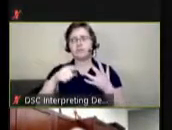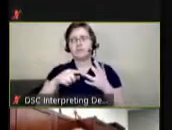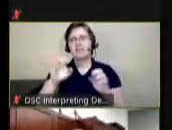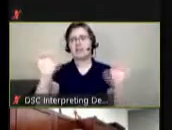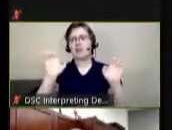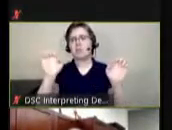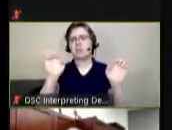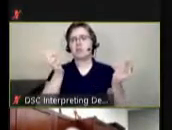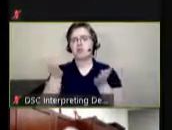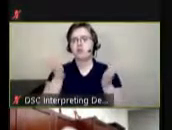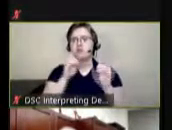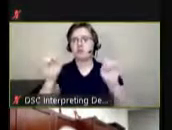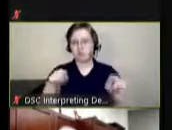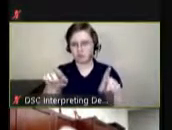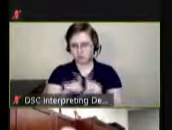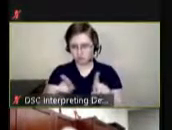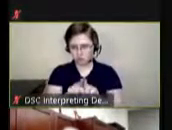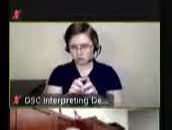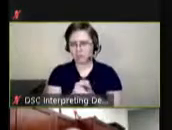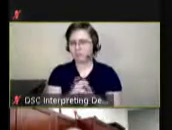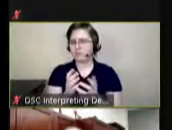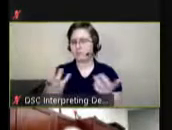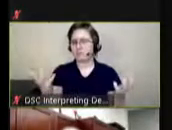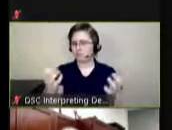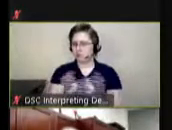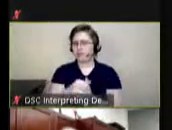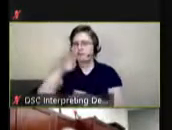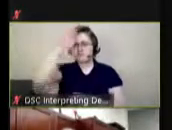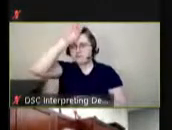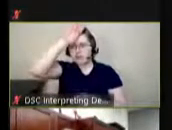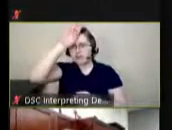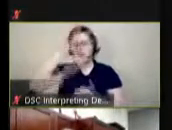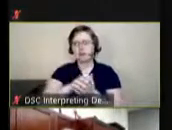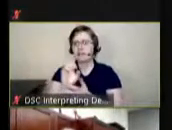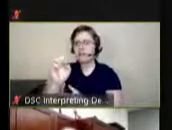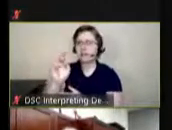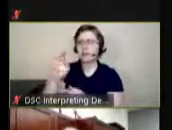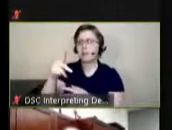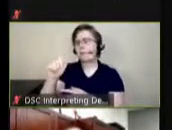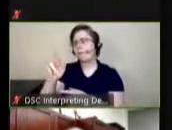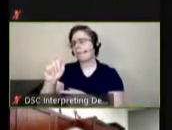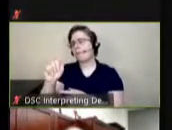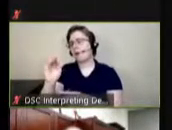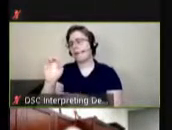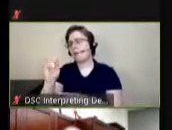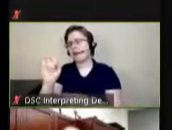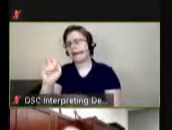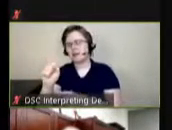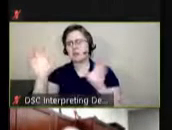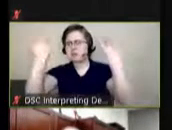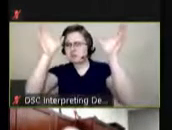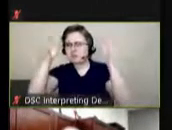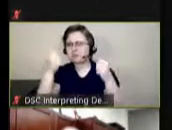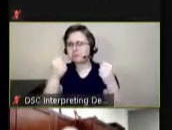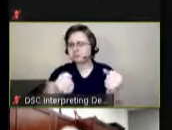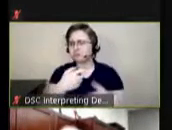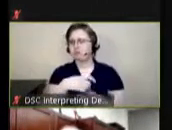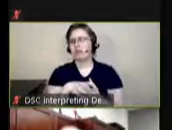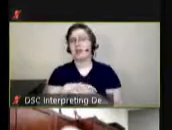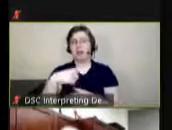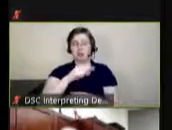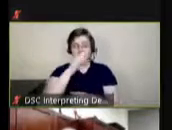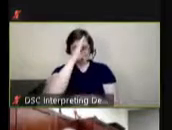responders. Right now, those are, you know, those firefighters, paramedics, those individuals who are going to, again, be in